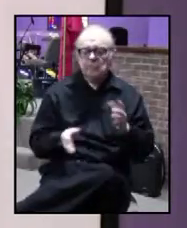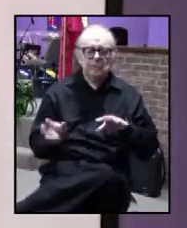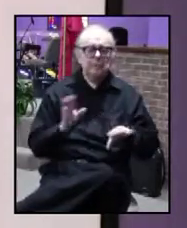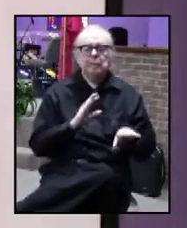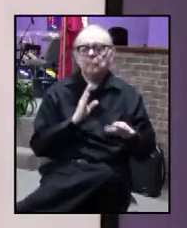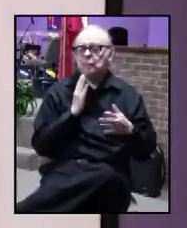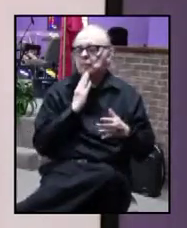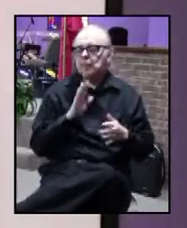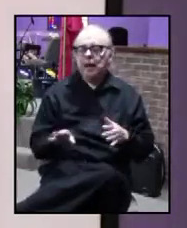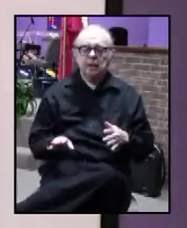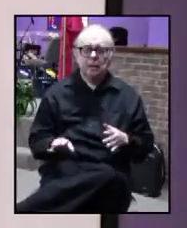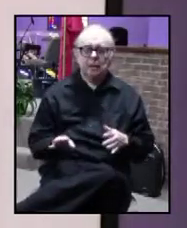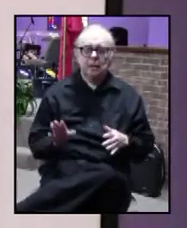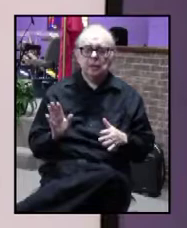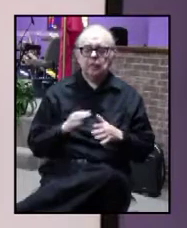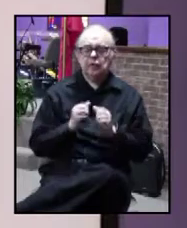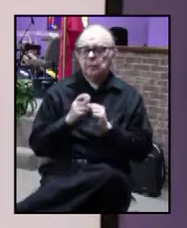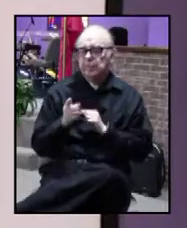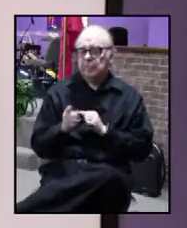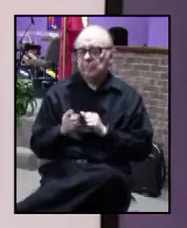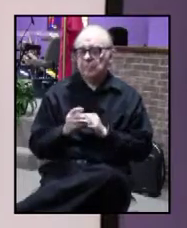disaster. But let me share it with you.